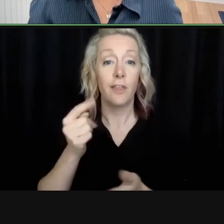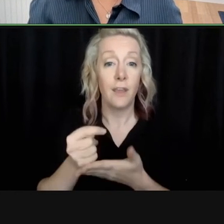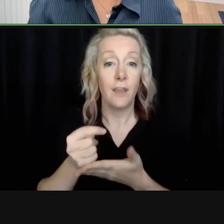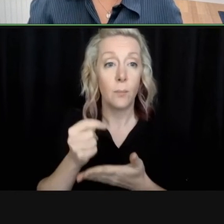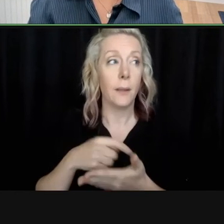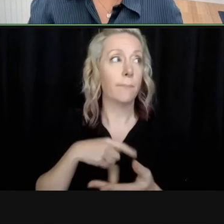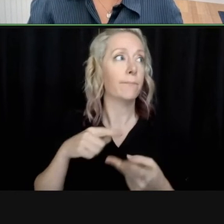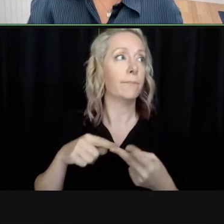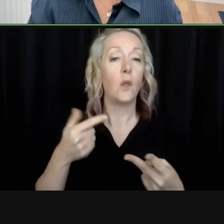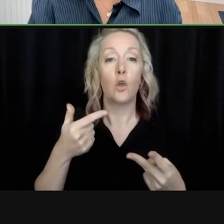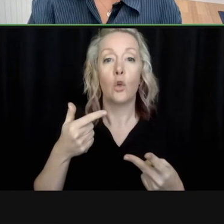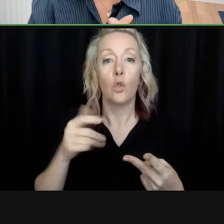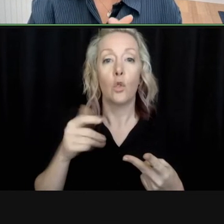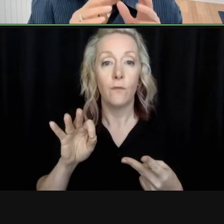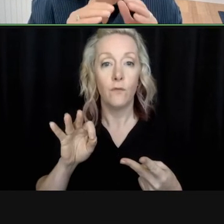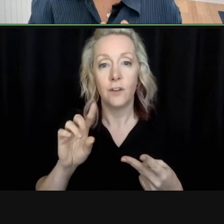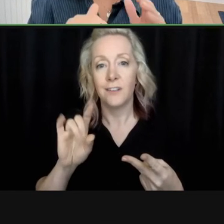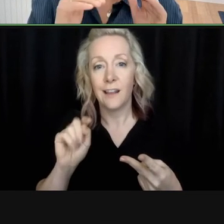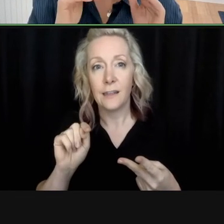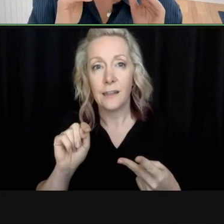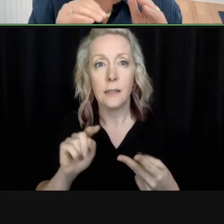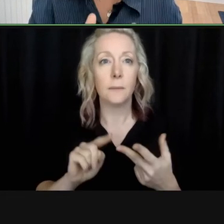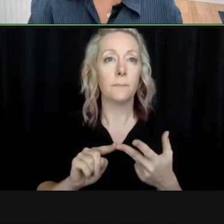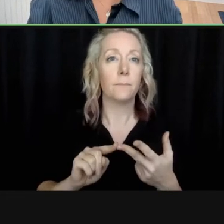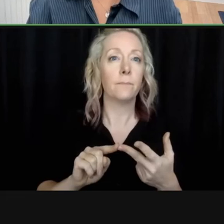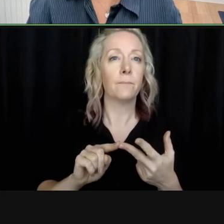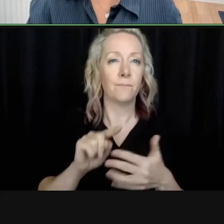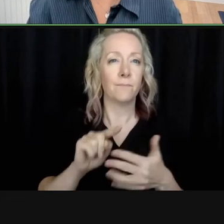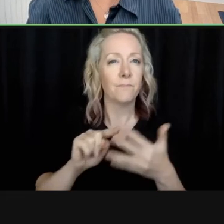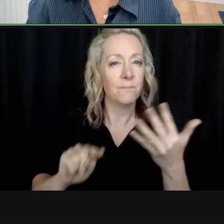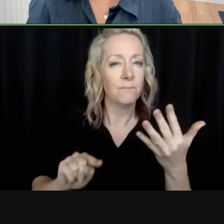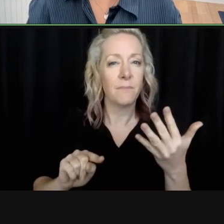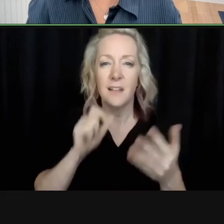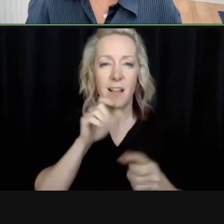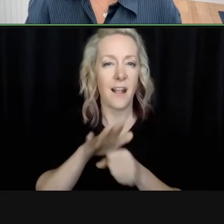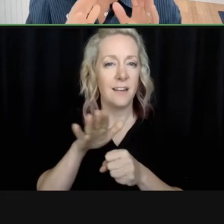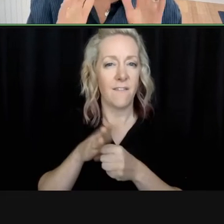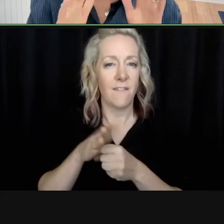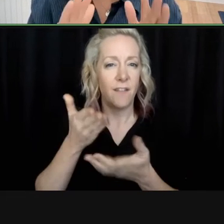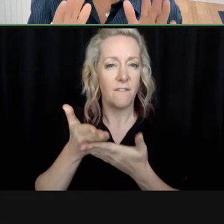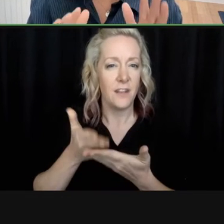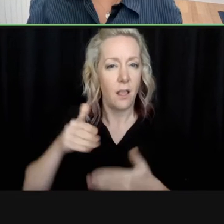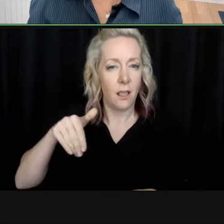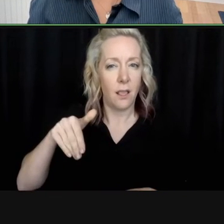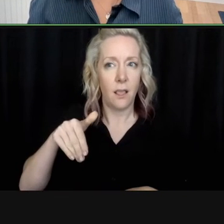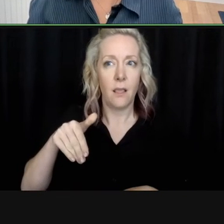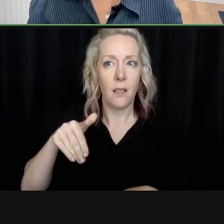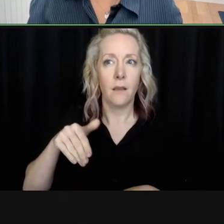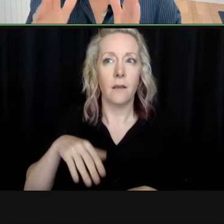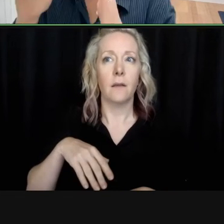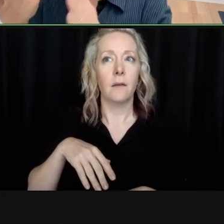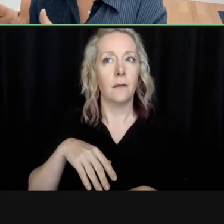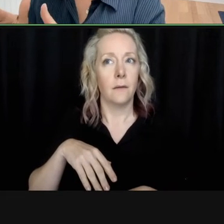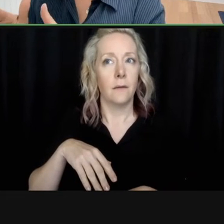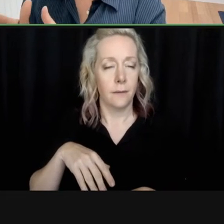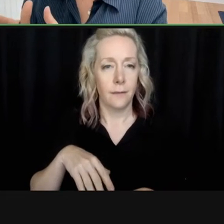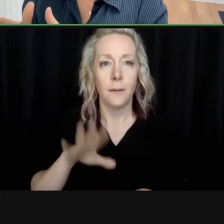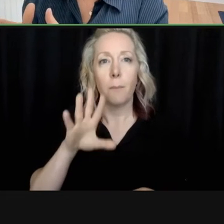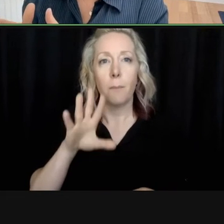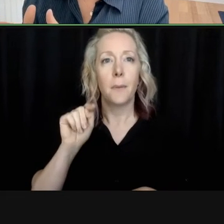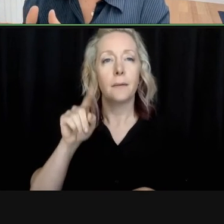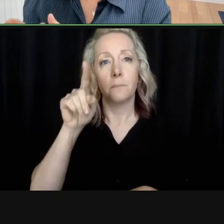gluten-free diets, things like that. So there just isn't sufficient evidence right now. But if you look at these particular areas, and that's what we're going to